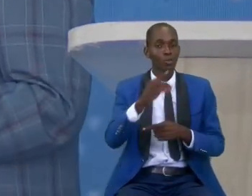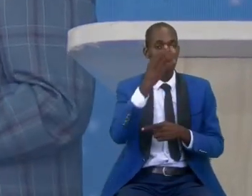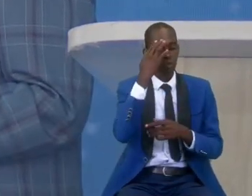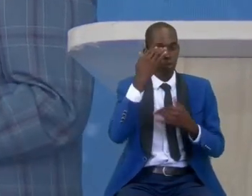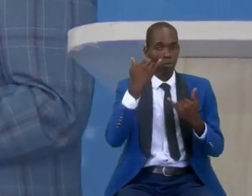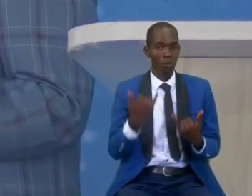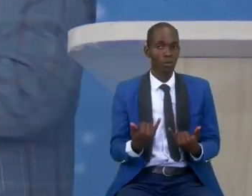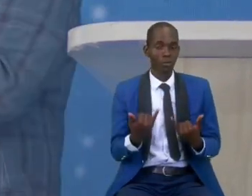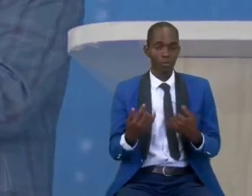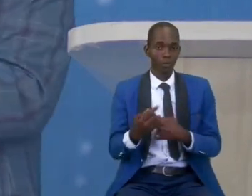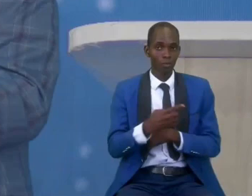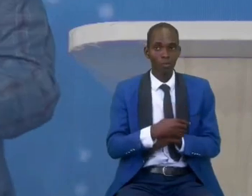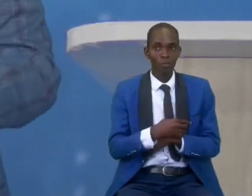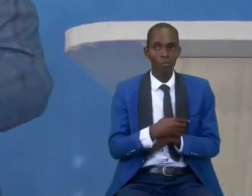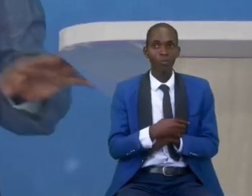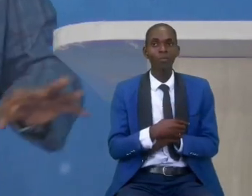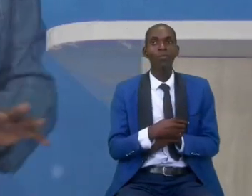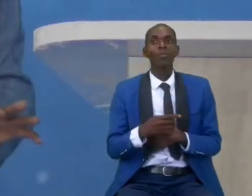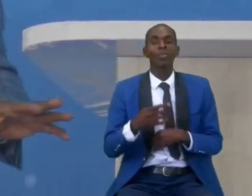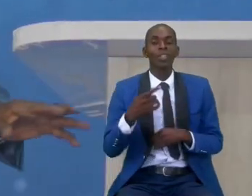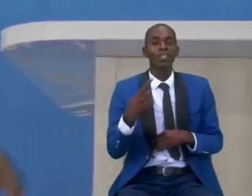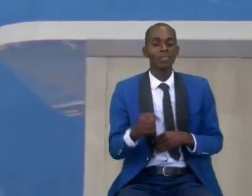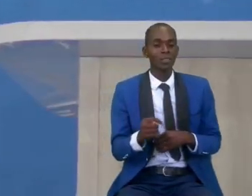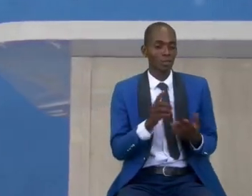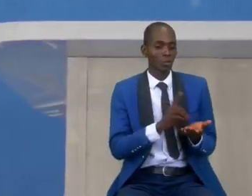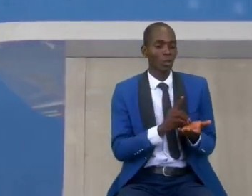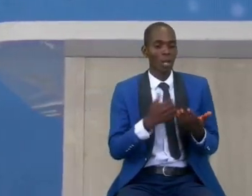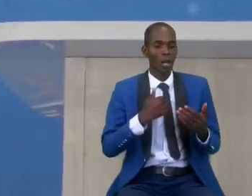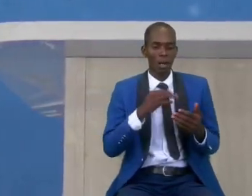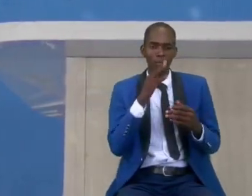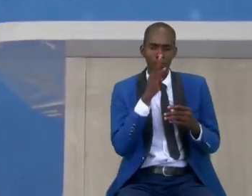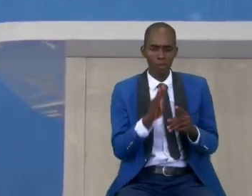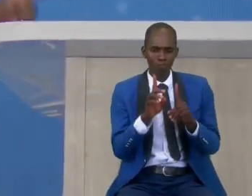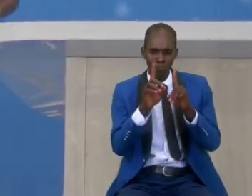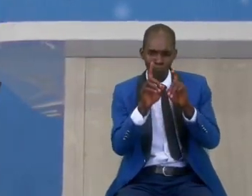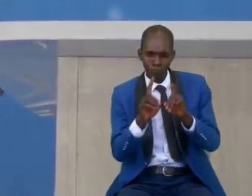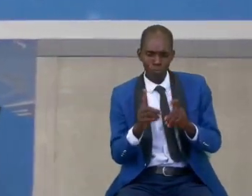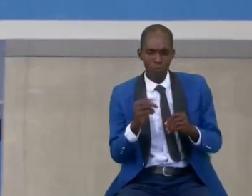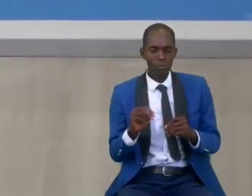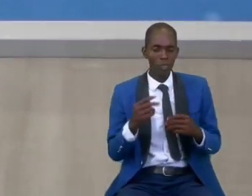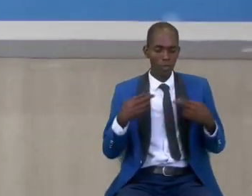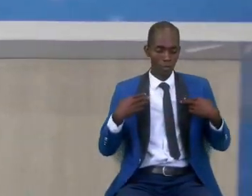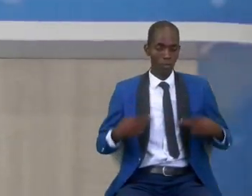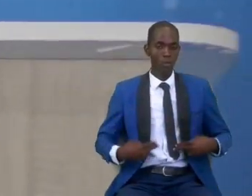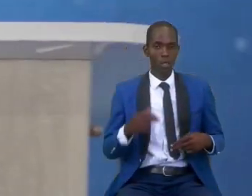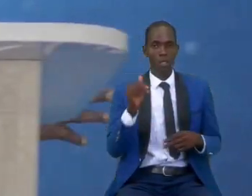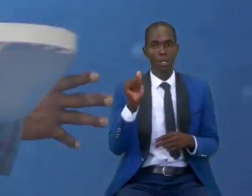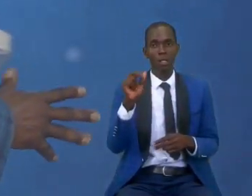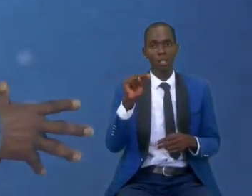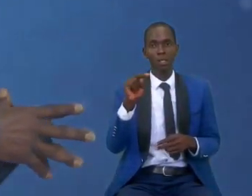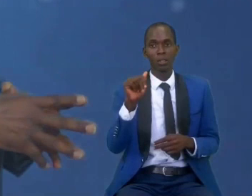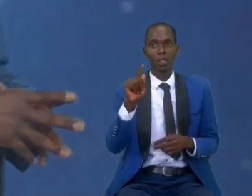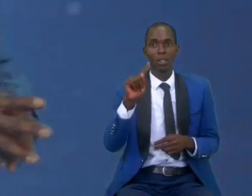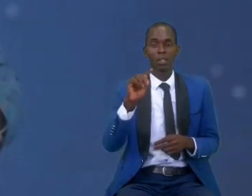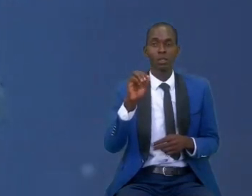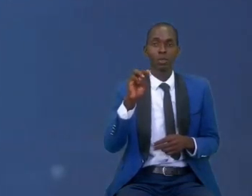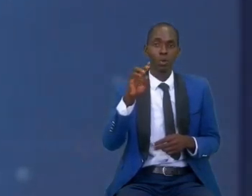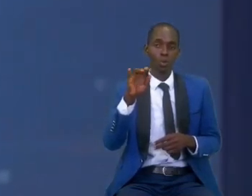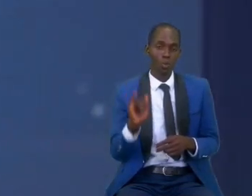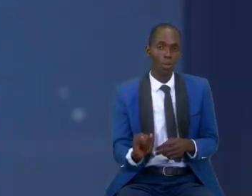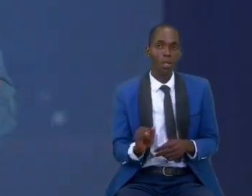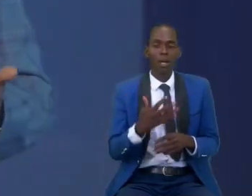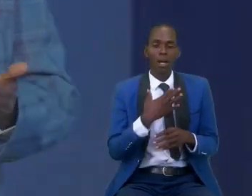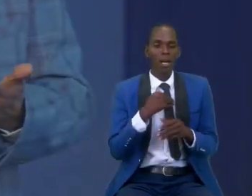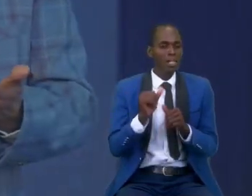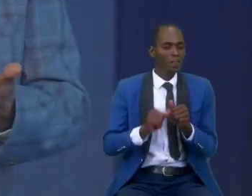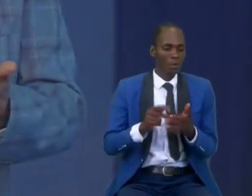the anatomy. And they've been studying every part of man for ages now. They've been studying.